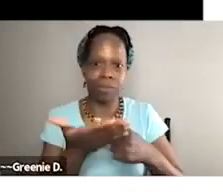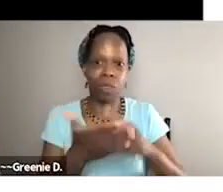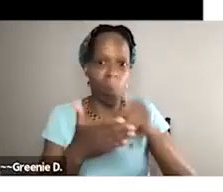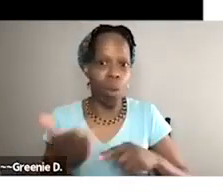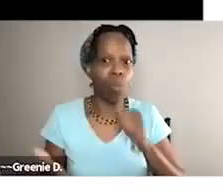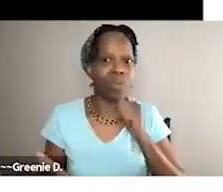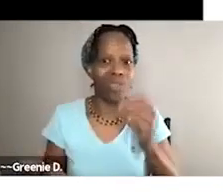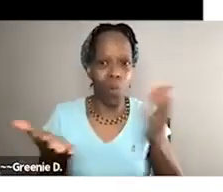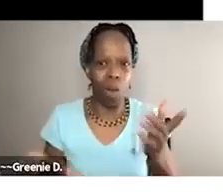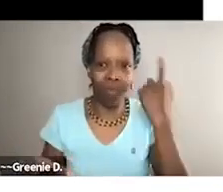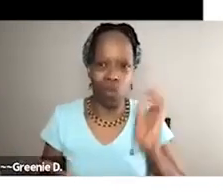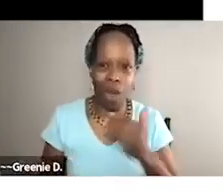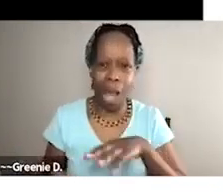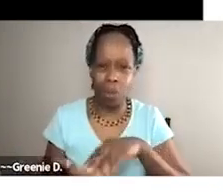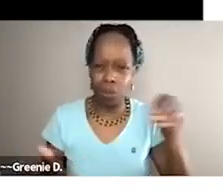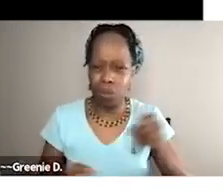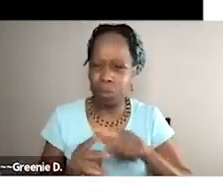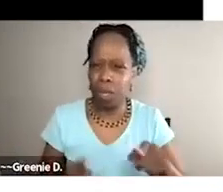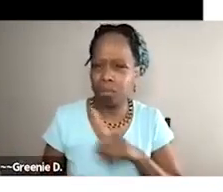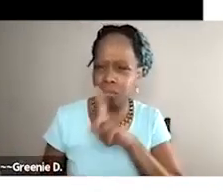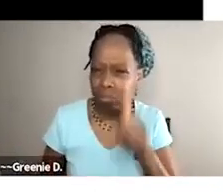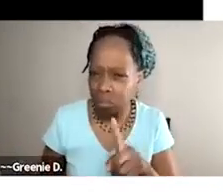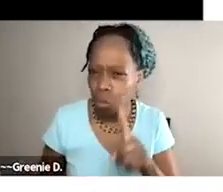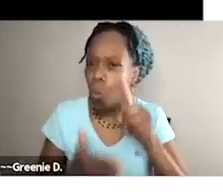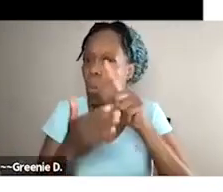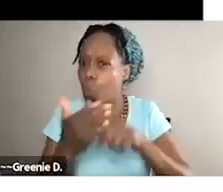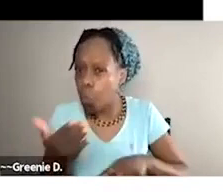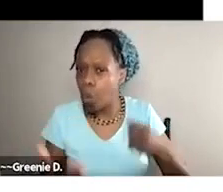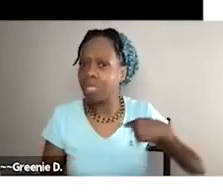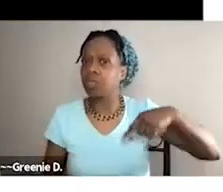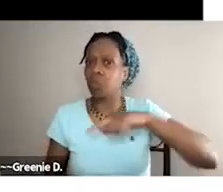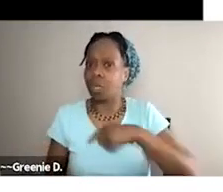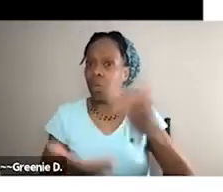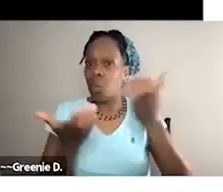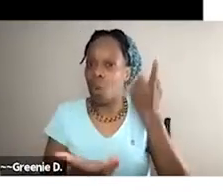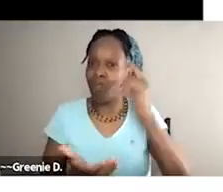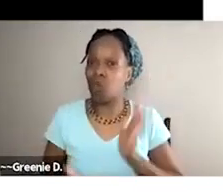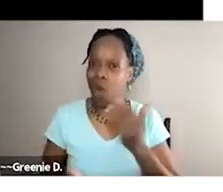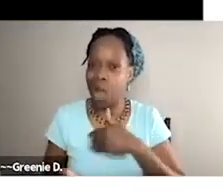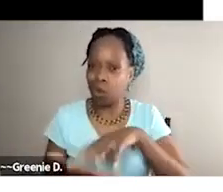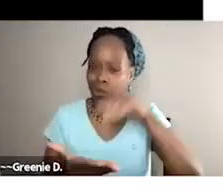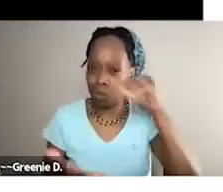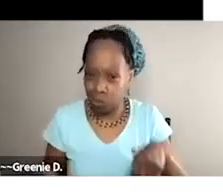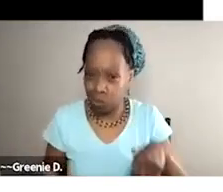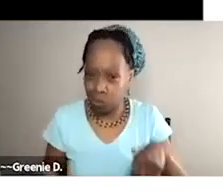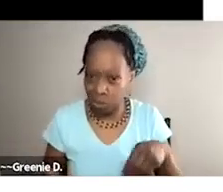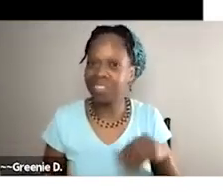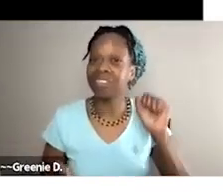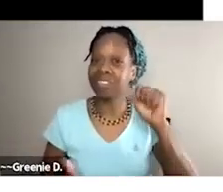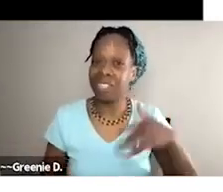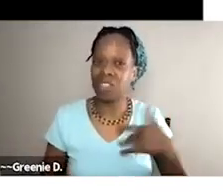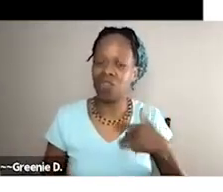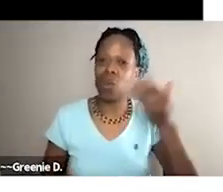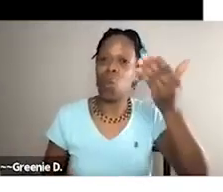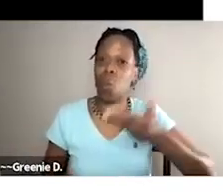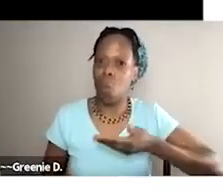we want for them? We want them to feel welcome and included in all aspects of their life, at school,